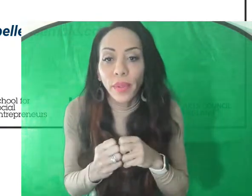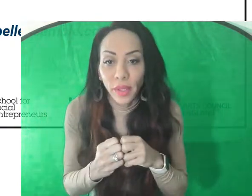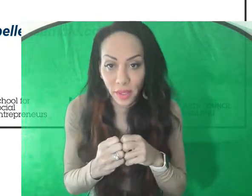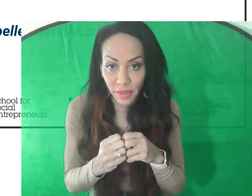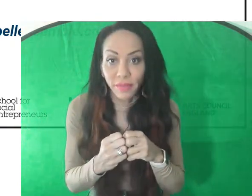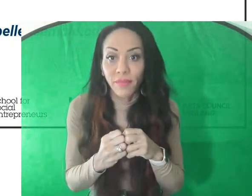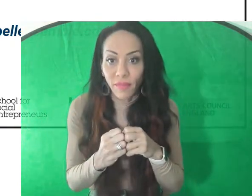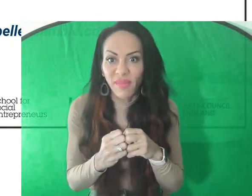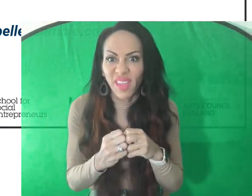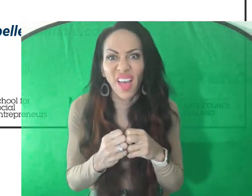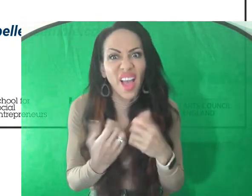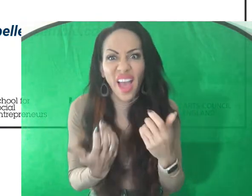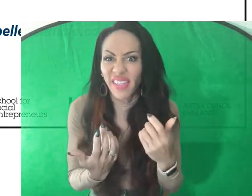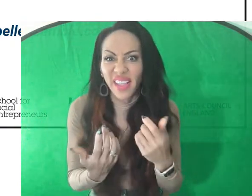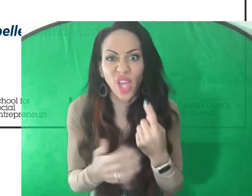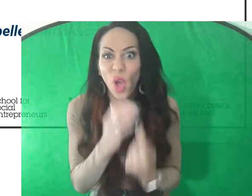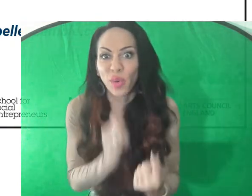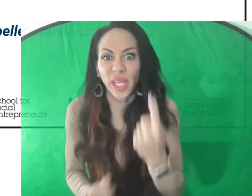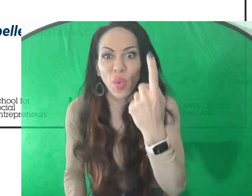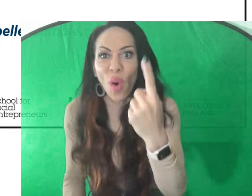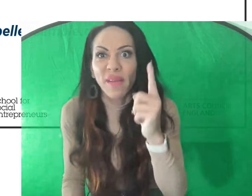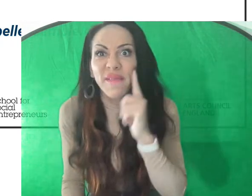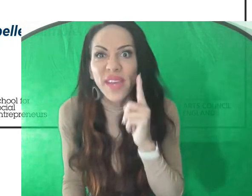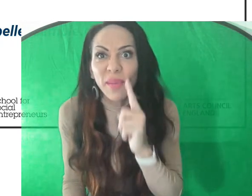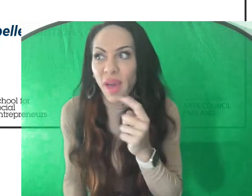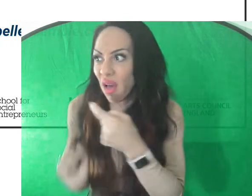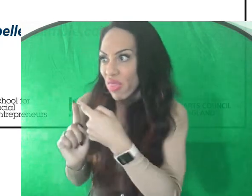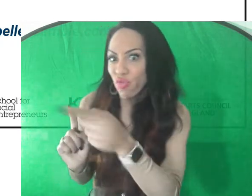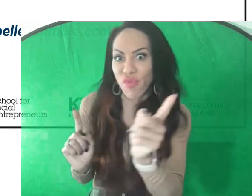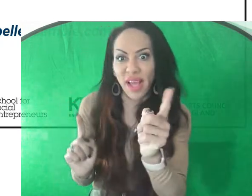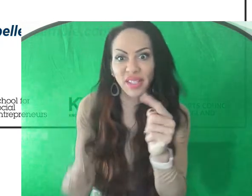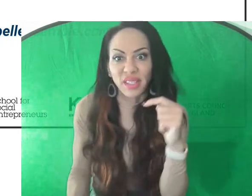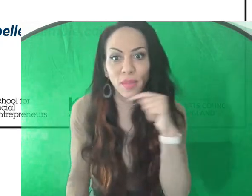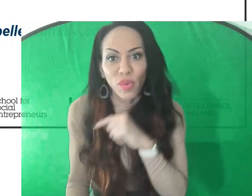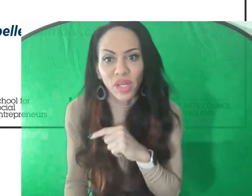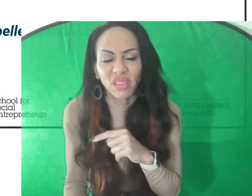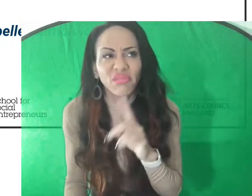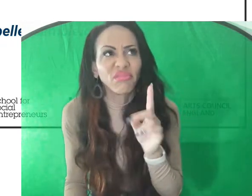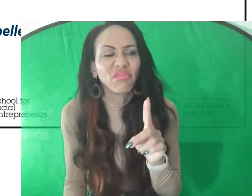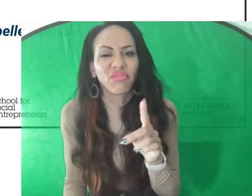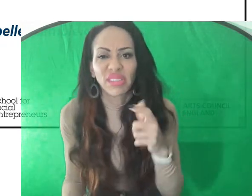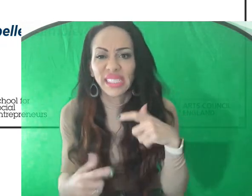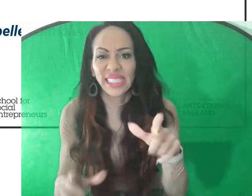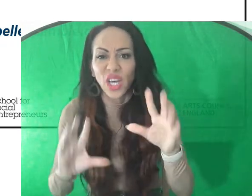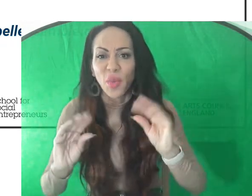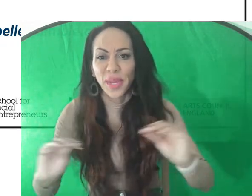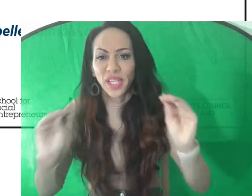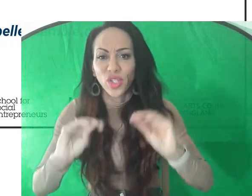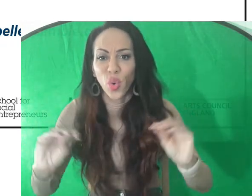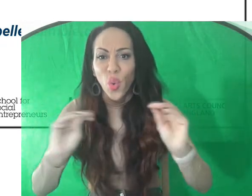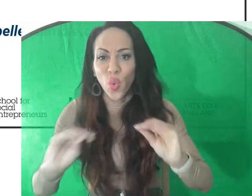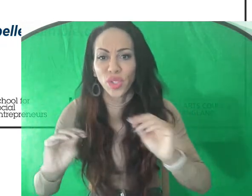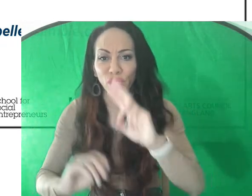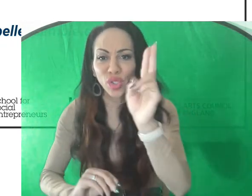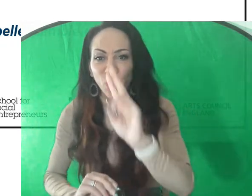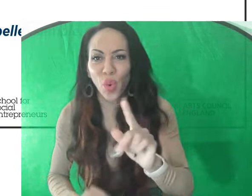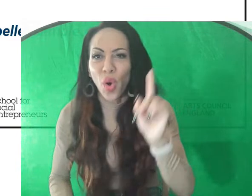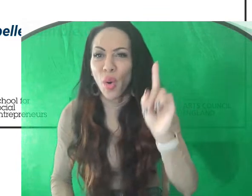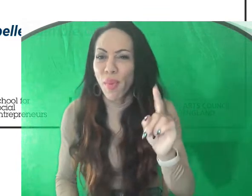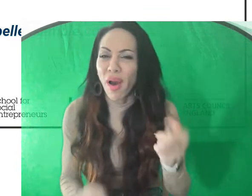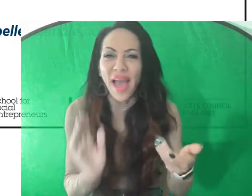student in there. And you're like, okay, so it's still being taught in school, but the actual outside extra knowledge building, all